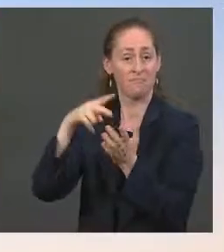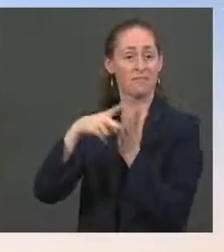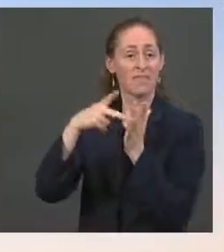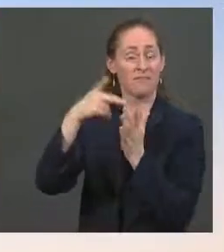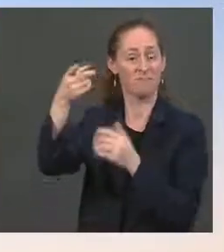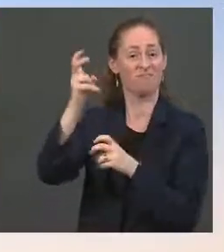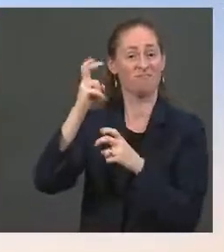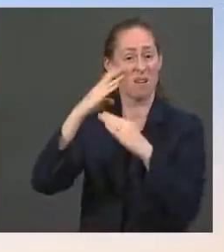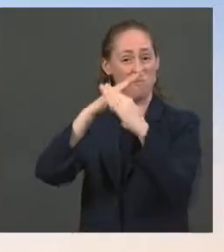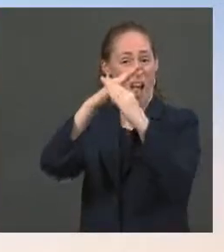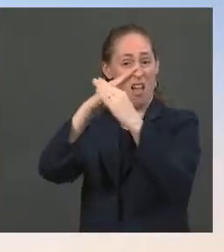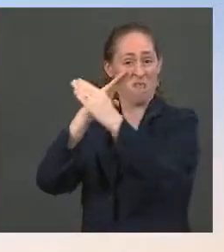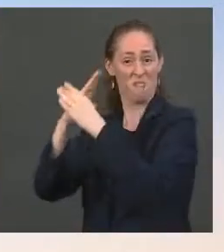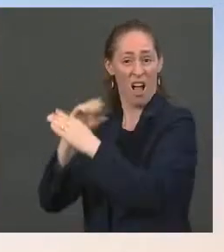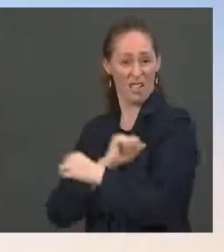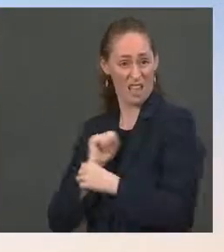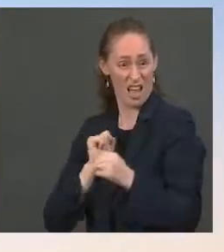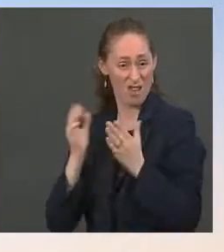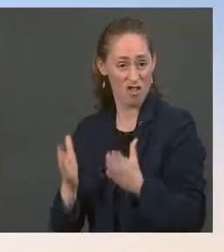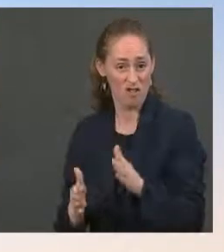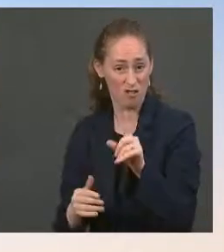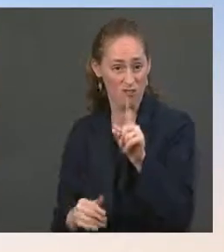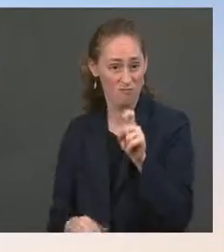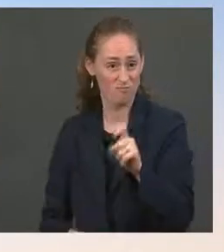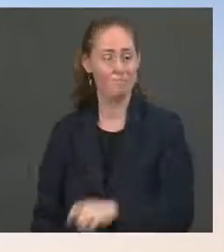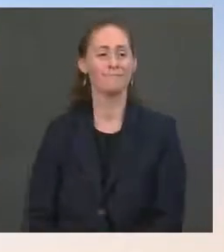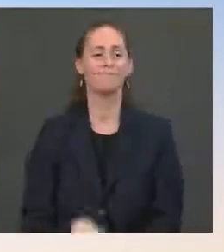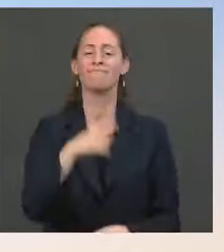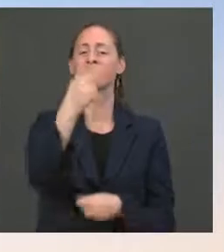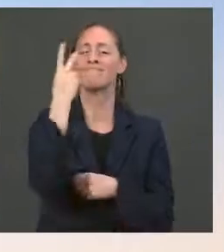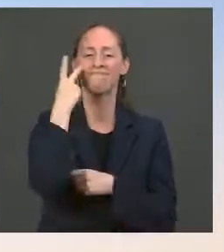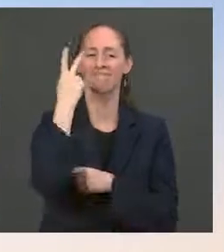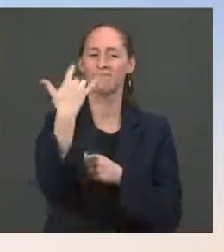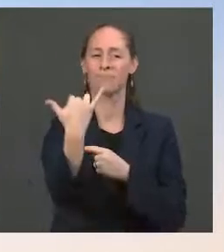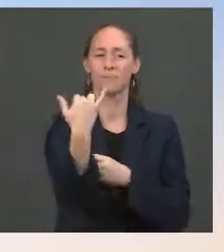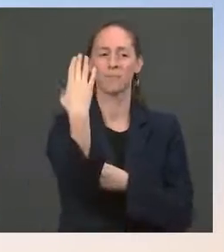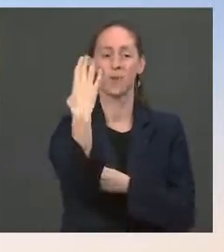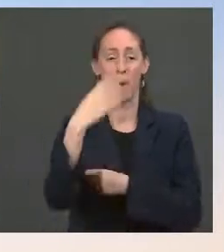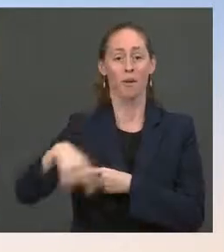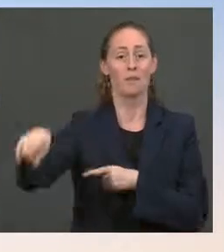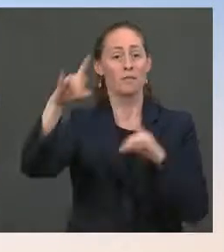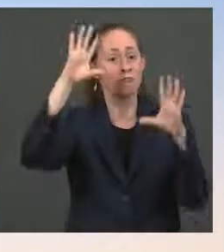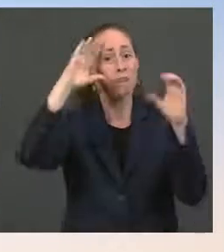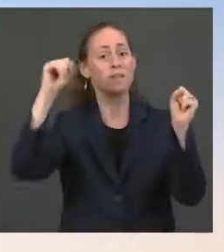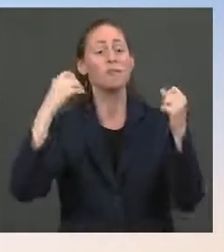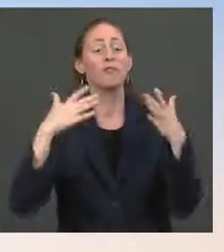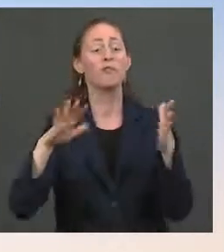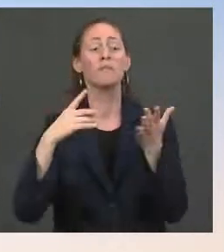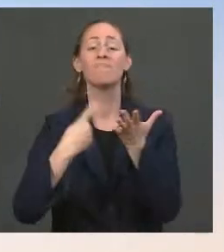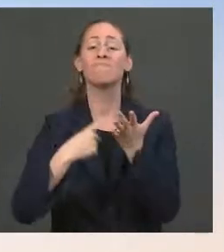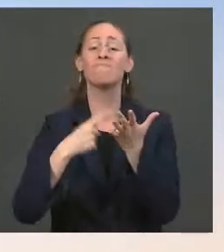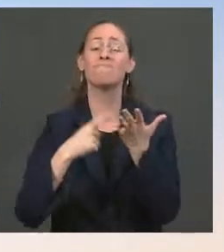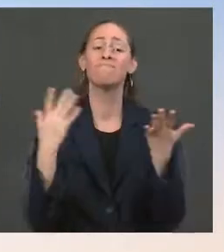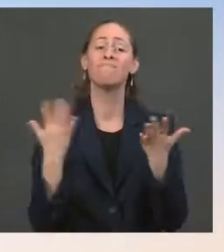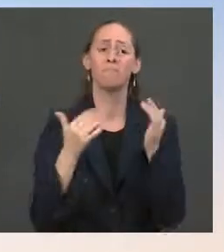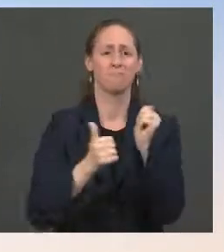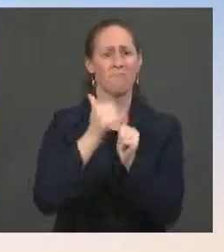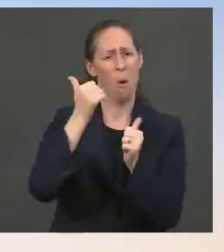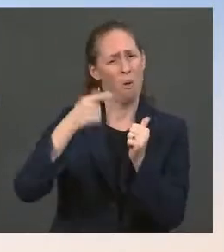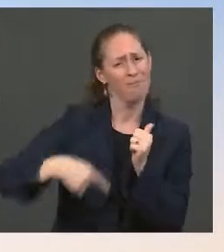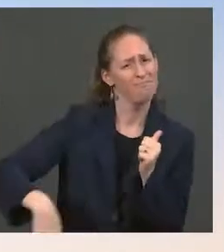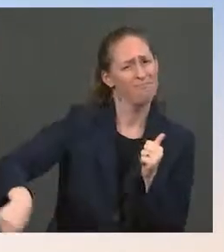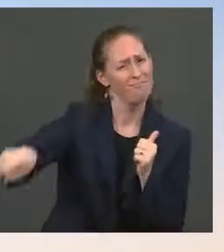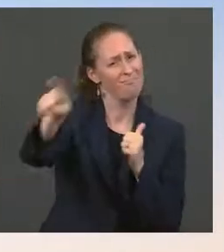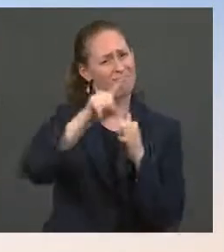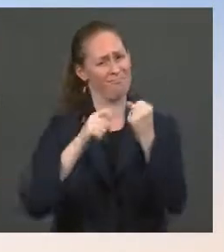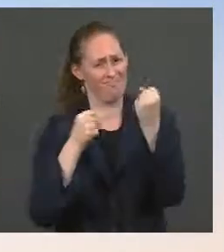Well, as he stated earlier today, he knows that, and you all know, that the majority of members are support moving forward